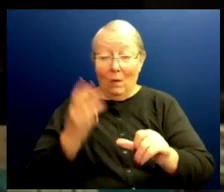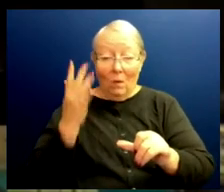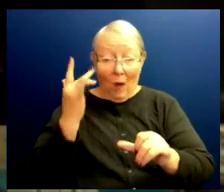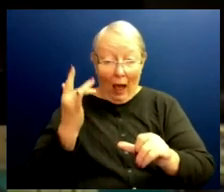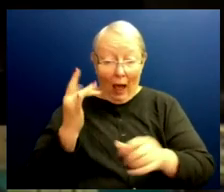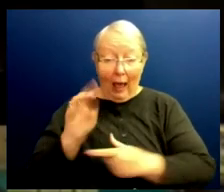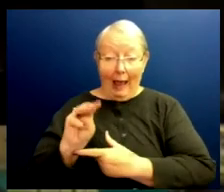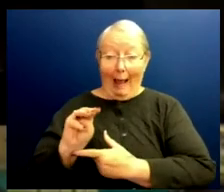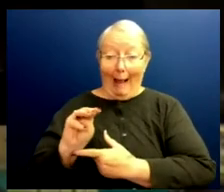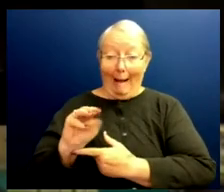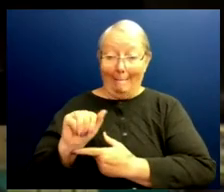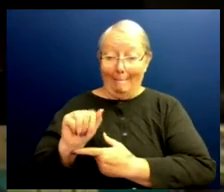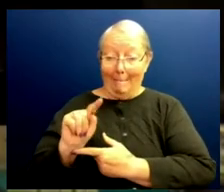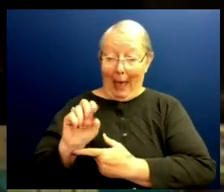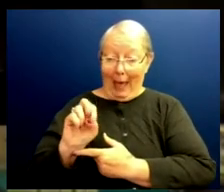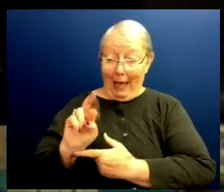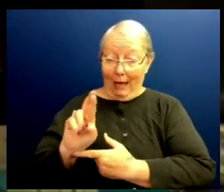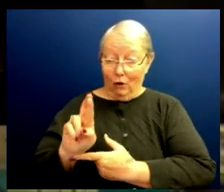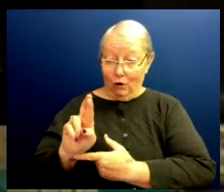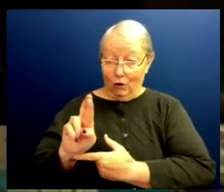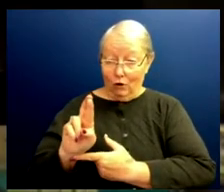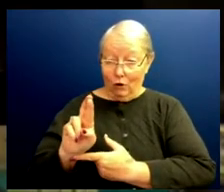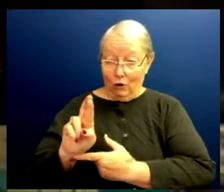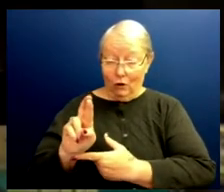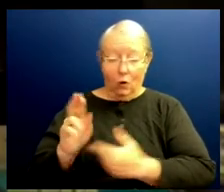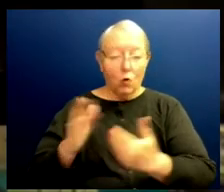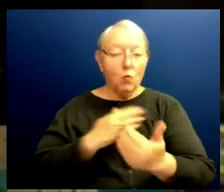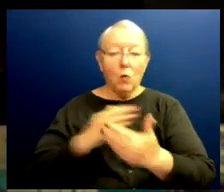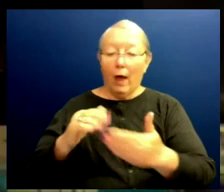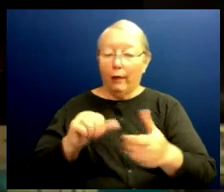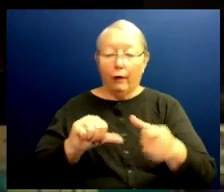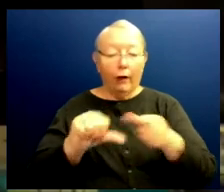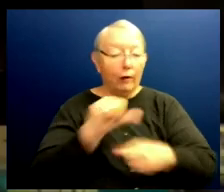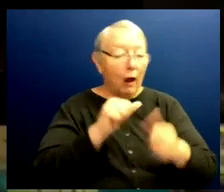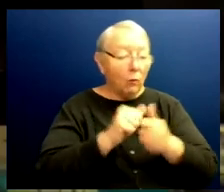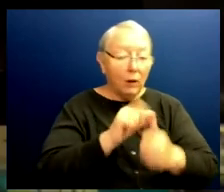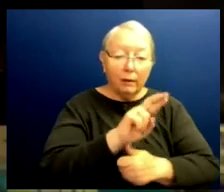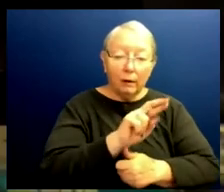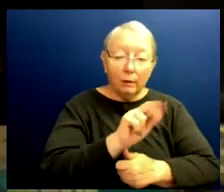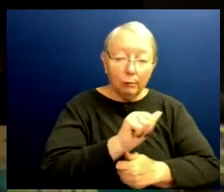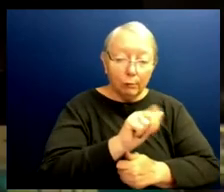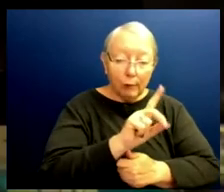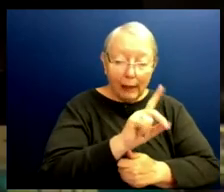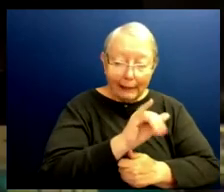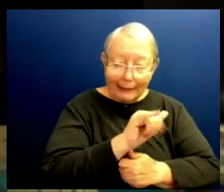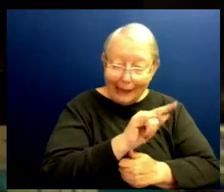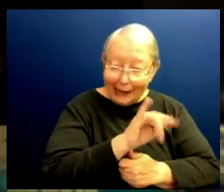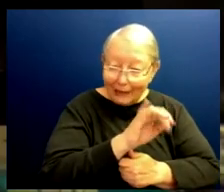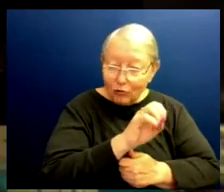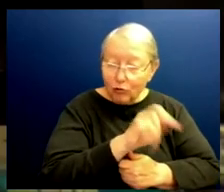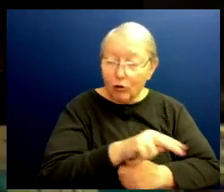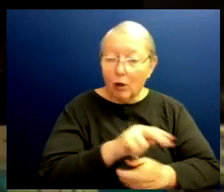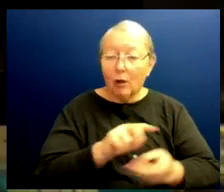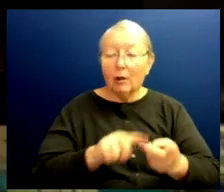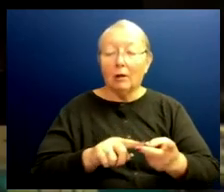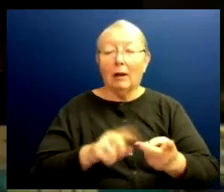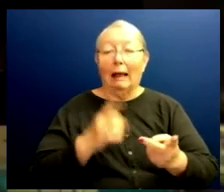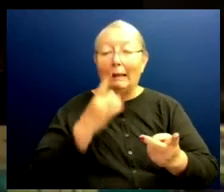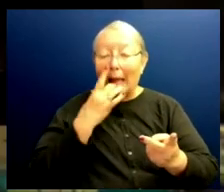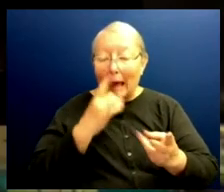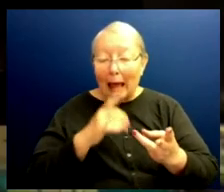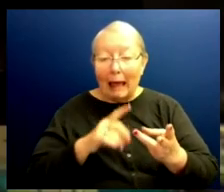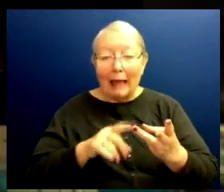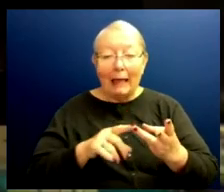it interacts with radiation, light or not, it's affected by gravity. And